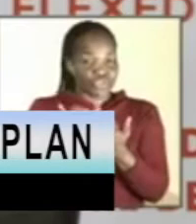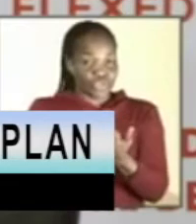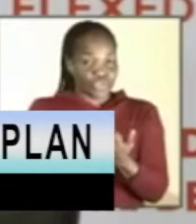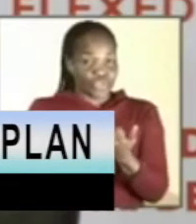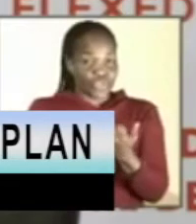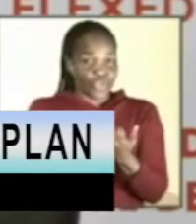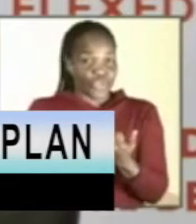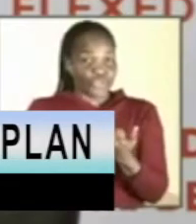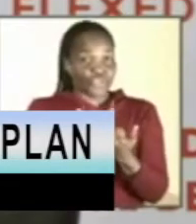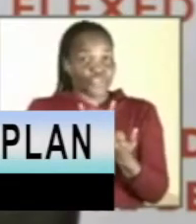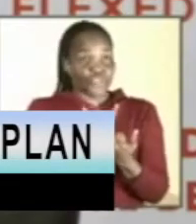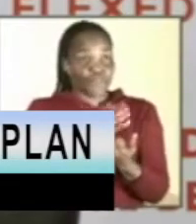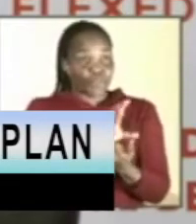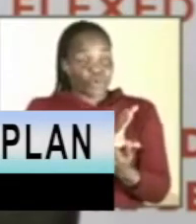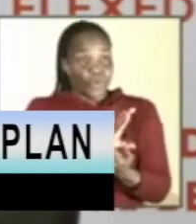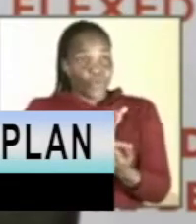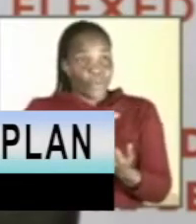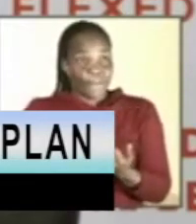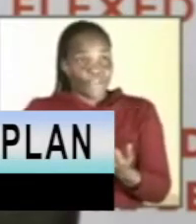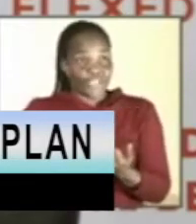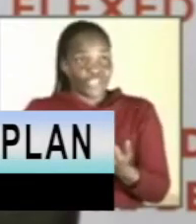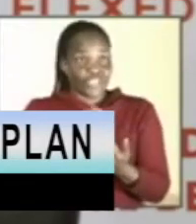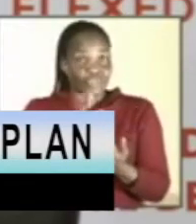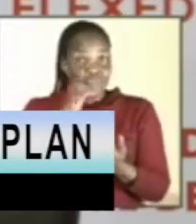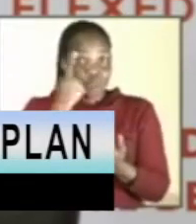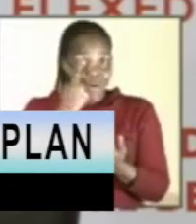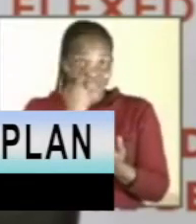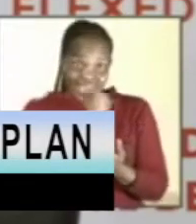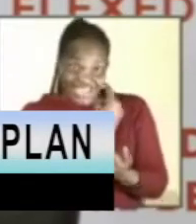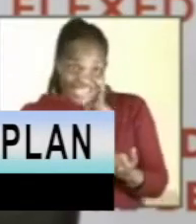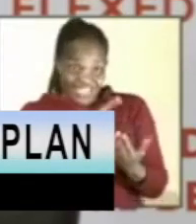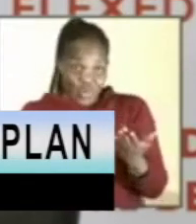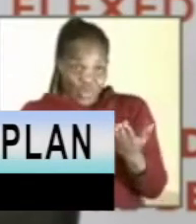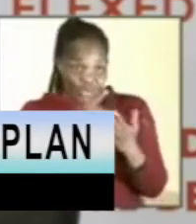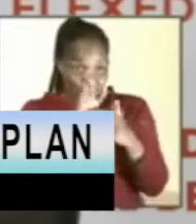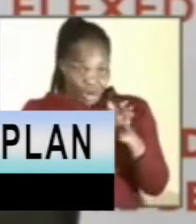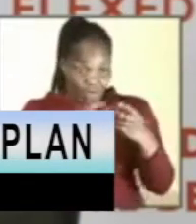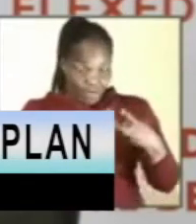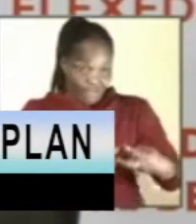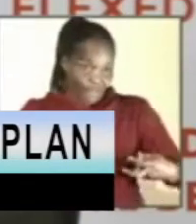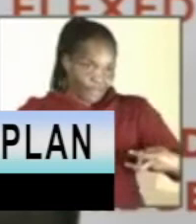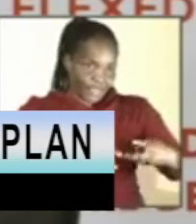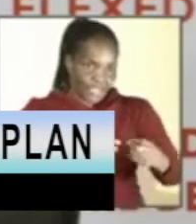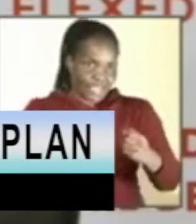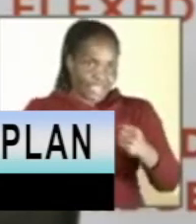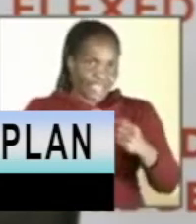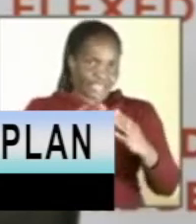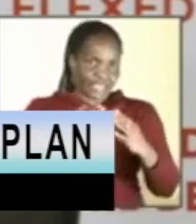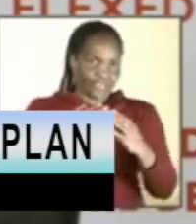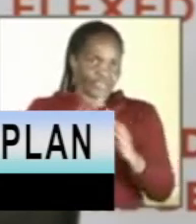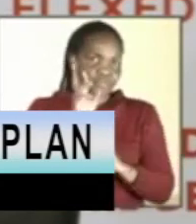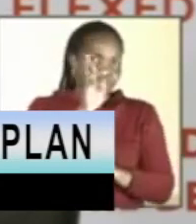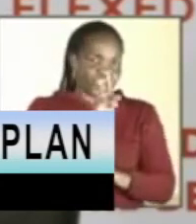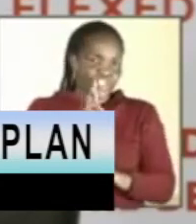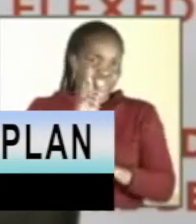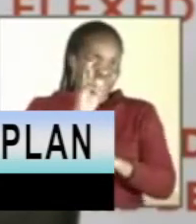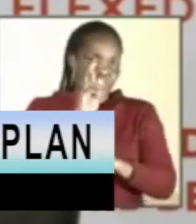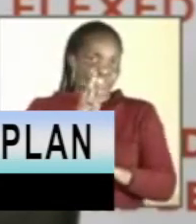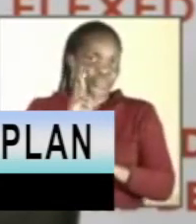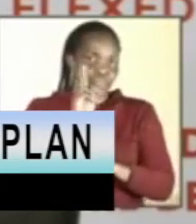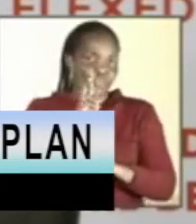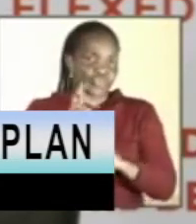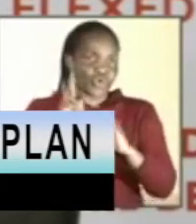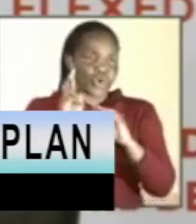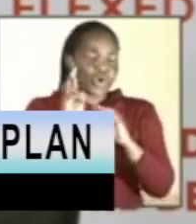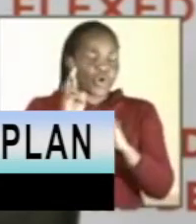risk management to at least sit once per week. And it started from the one of the regional council as well